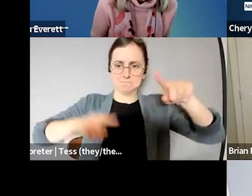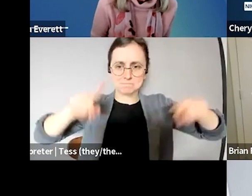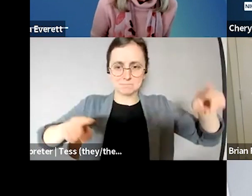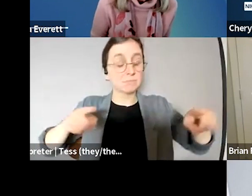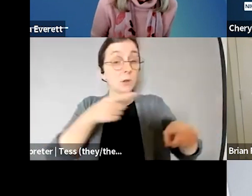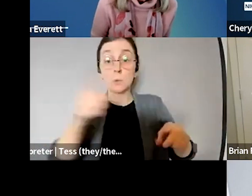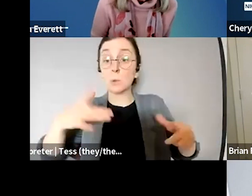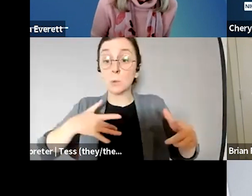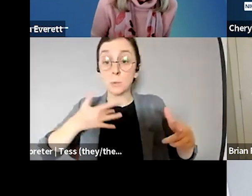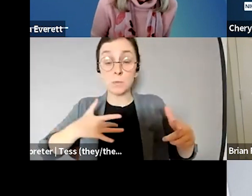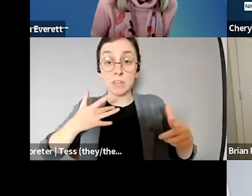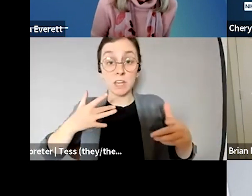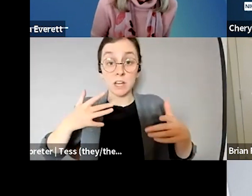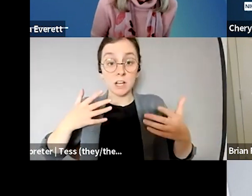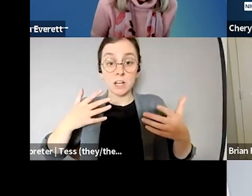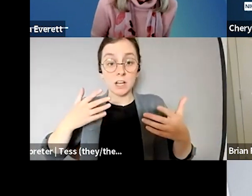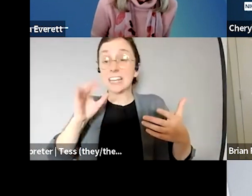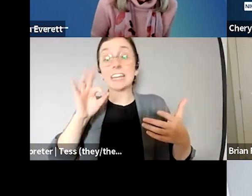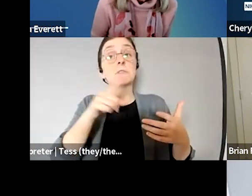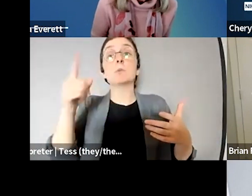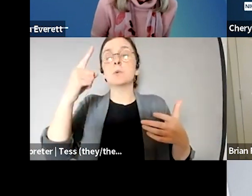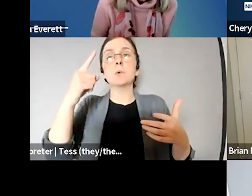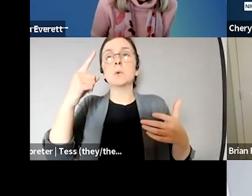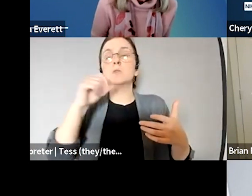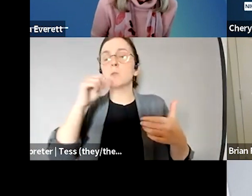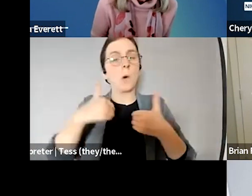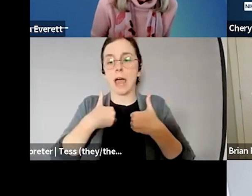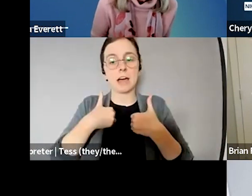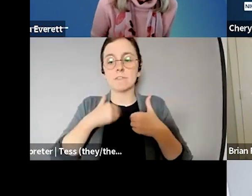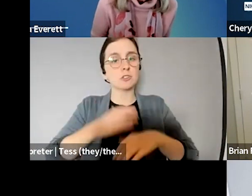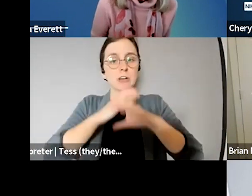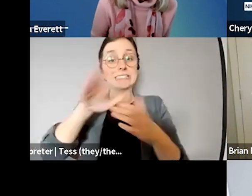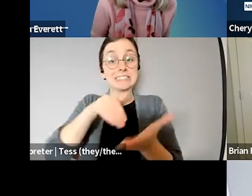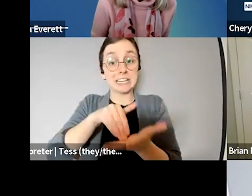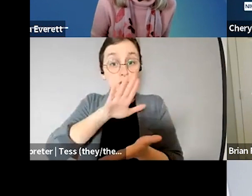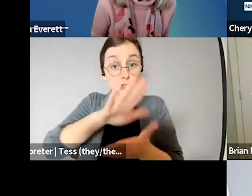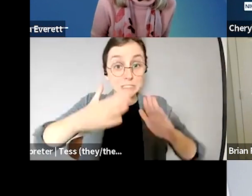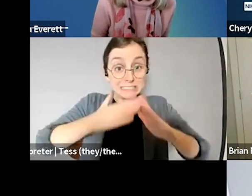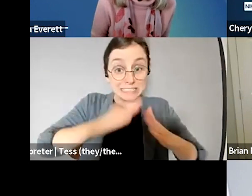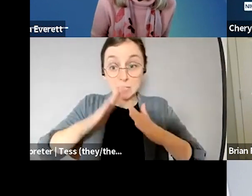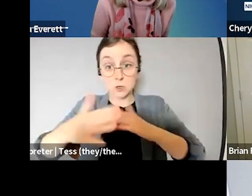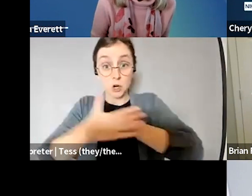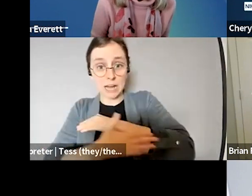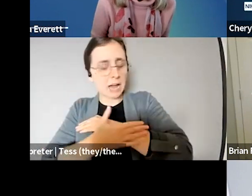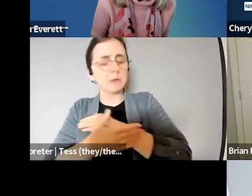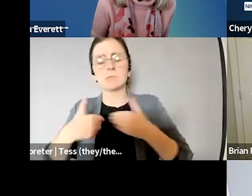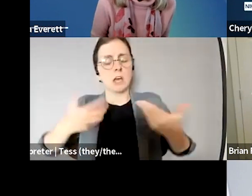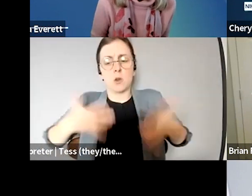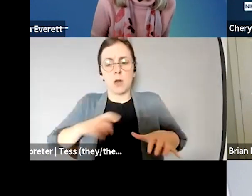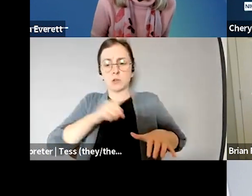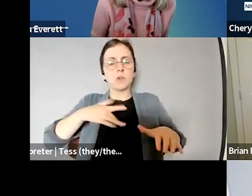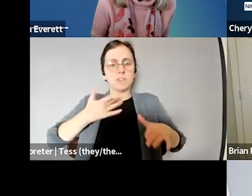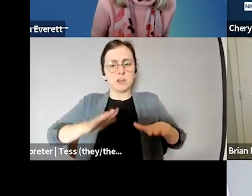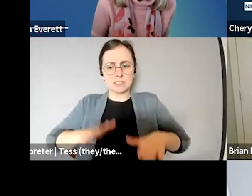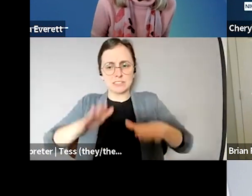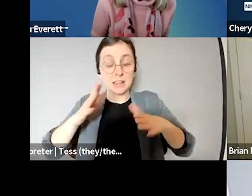don't have a crisis center directly in their city or their county, because your state, as long as it has capacity, may only need